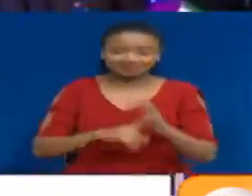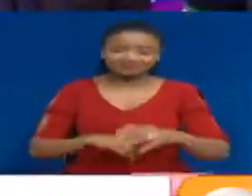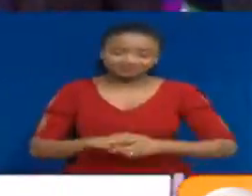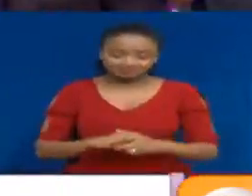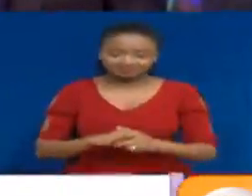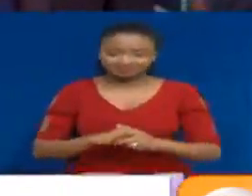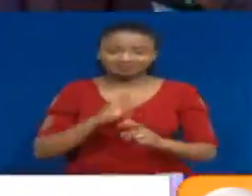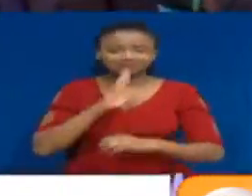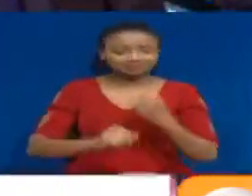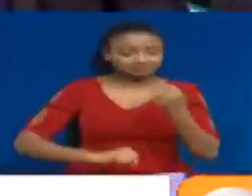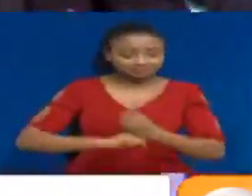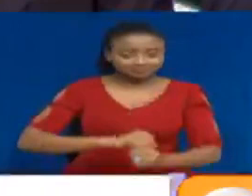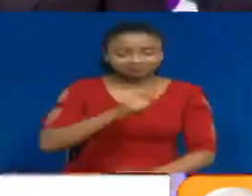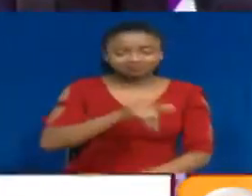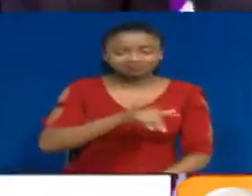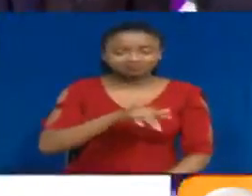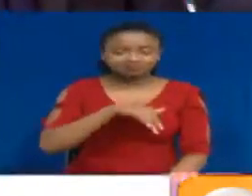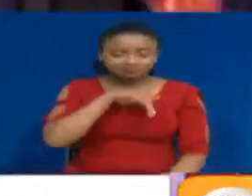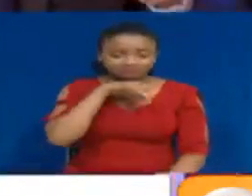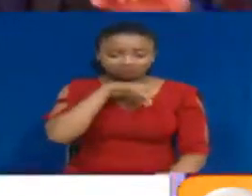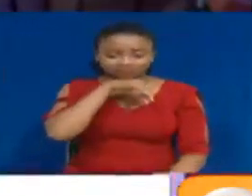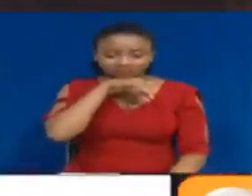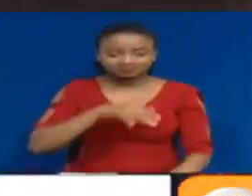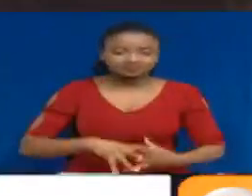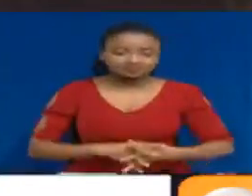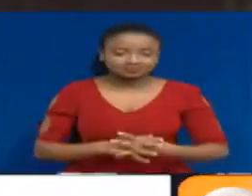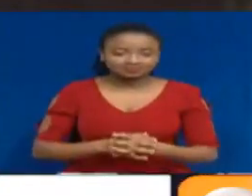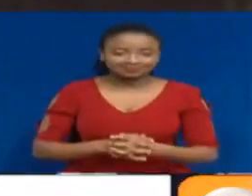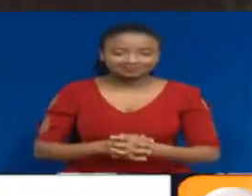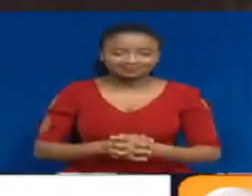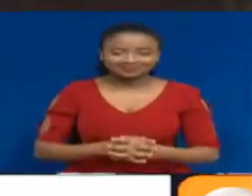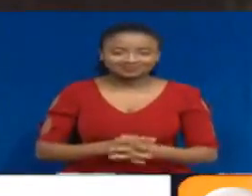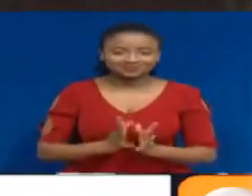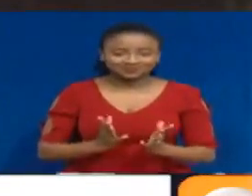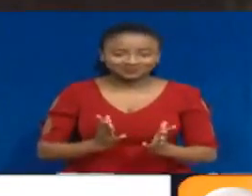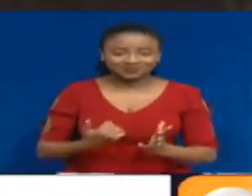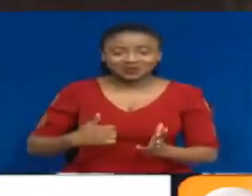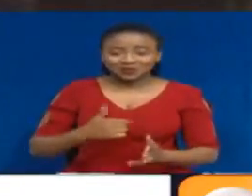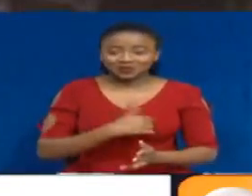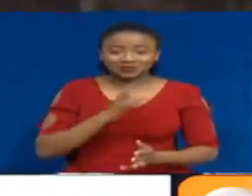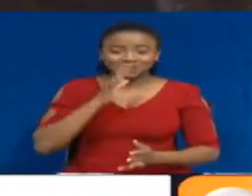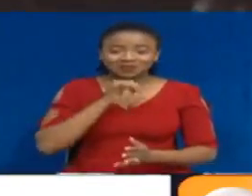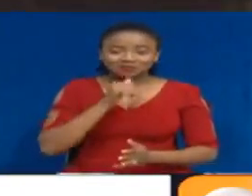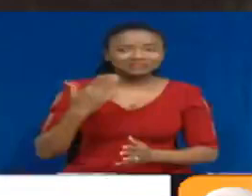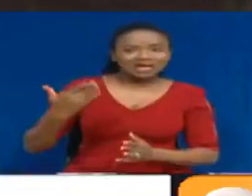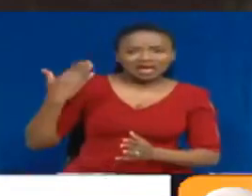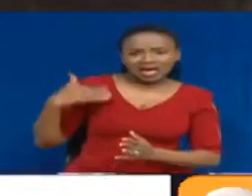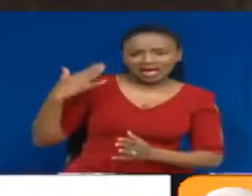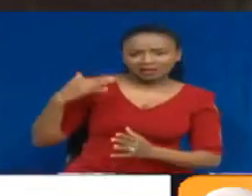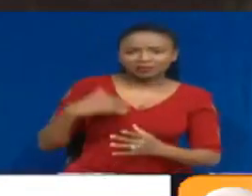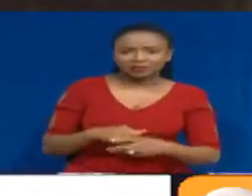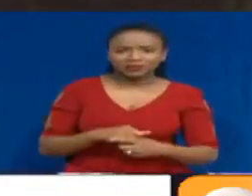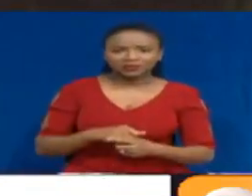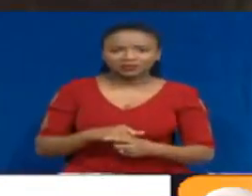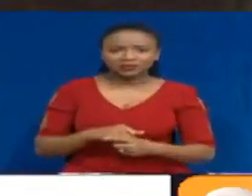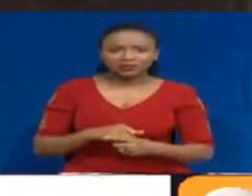his yet-to-be-declared fifth shot at the presidency next year. Hatutagawanya. Tulitukano ati